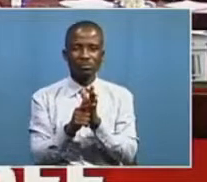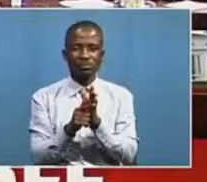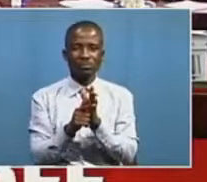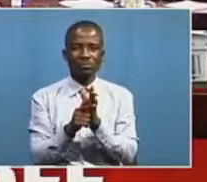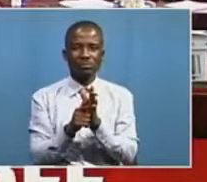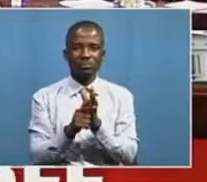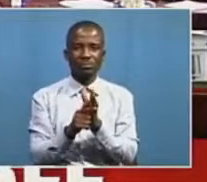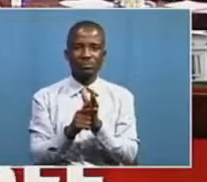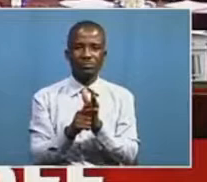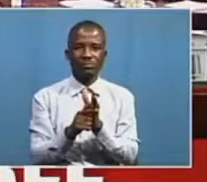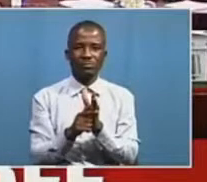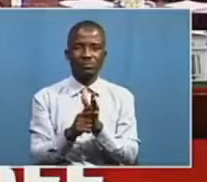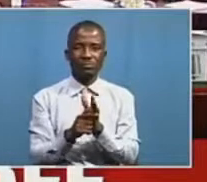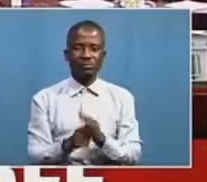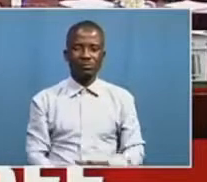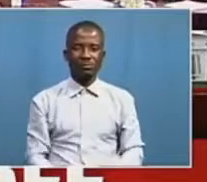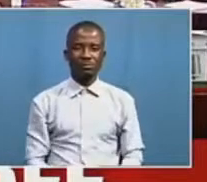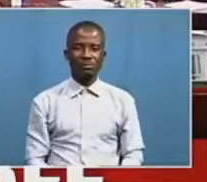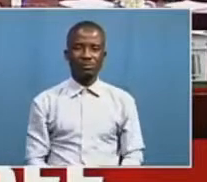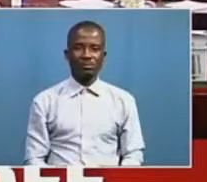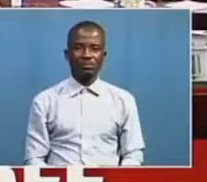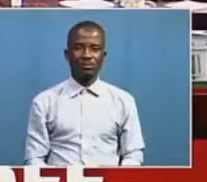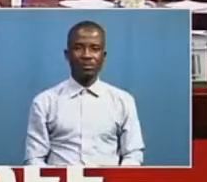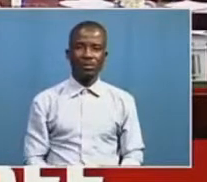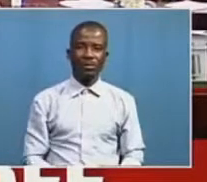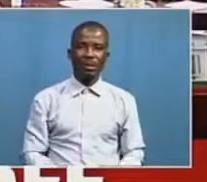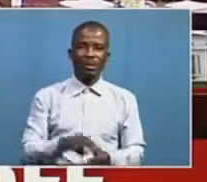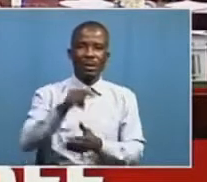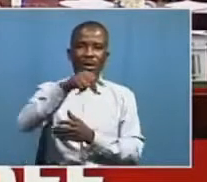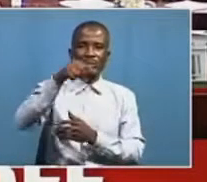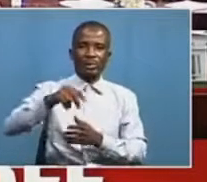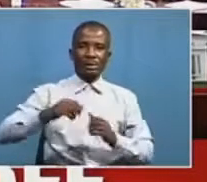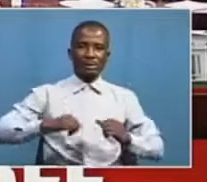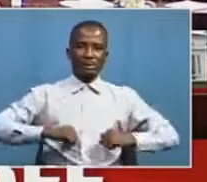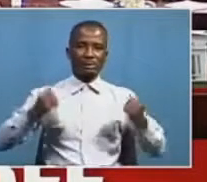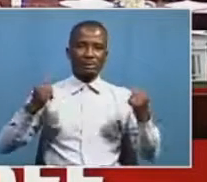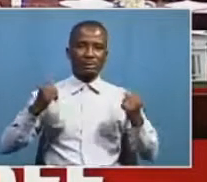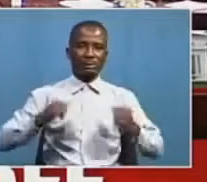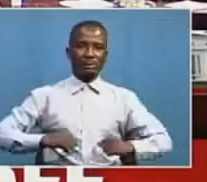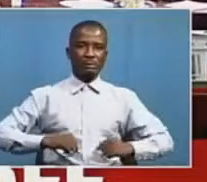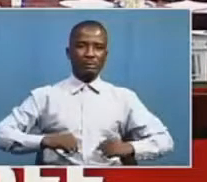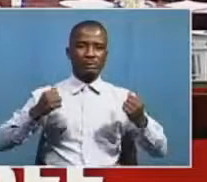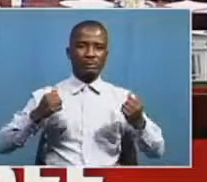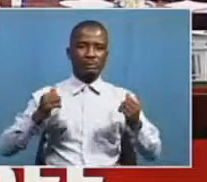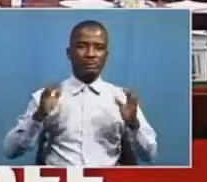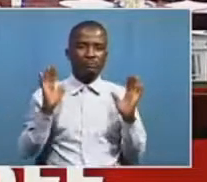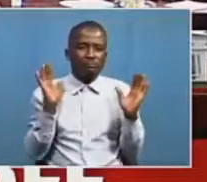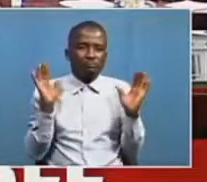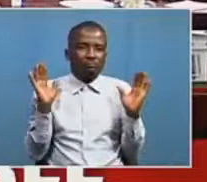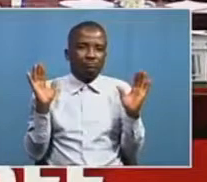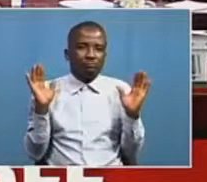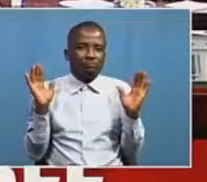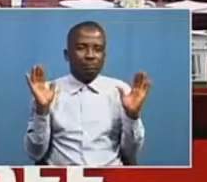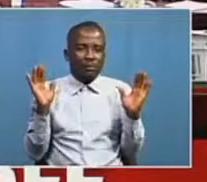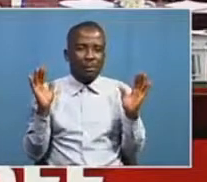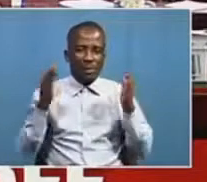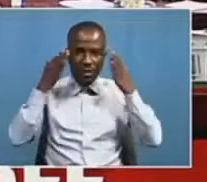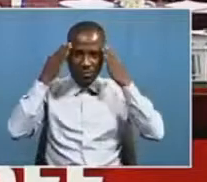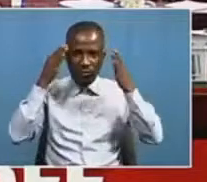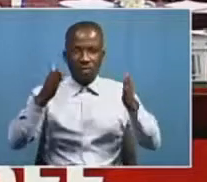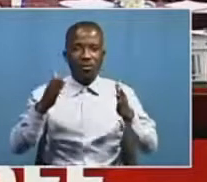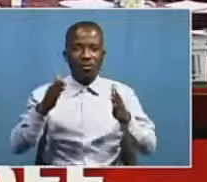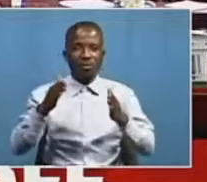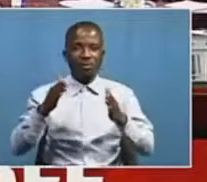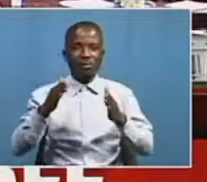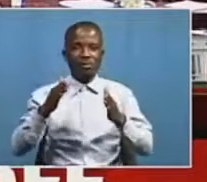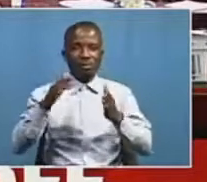misconceived. The second respondent denial, as particularly adverted to in paragraph 30